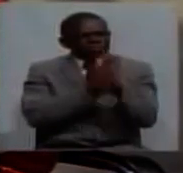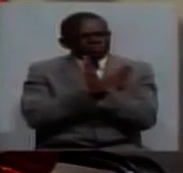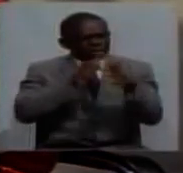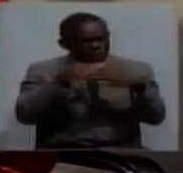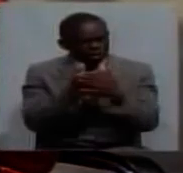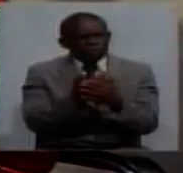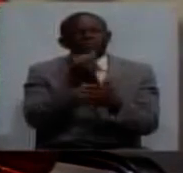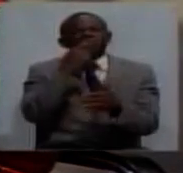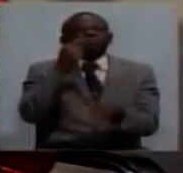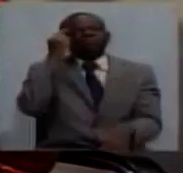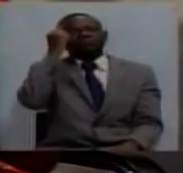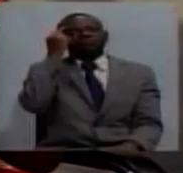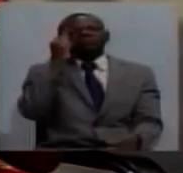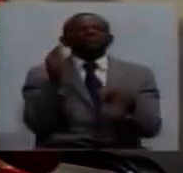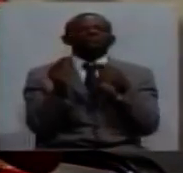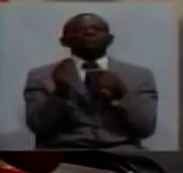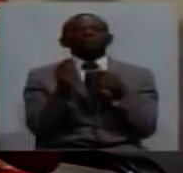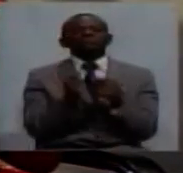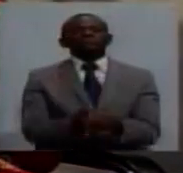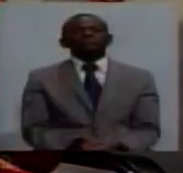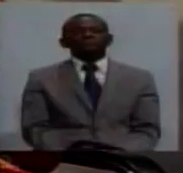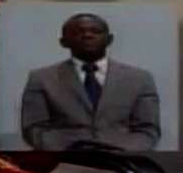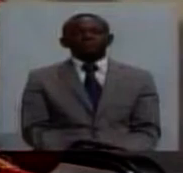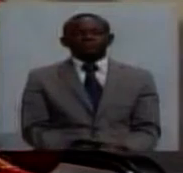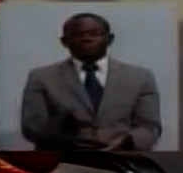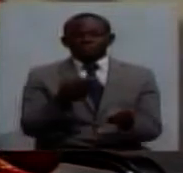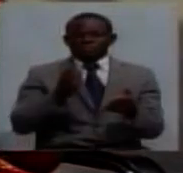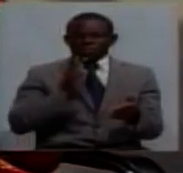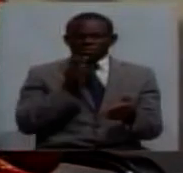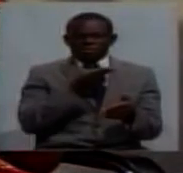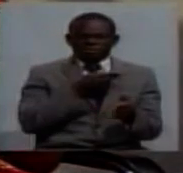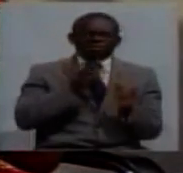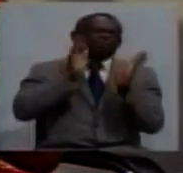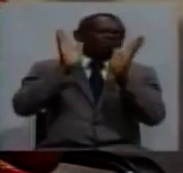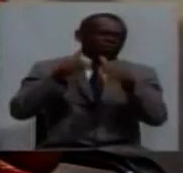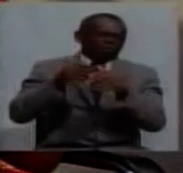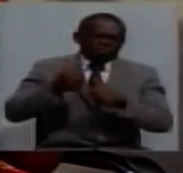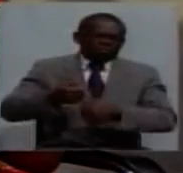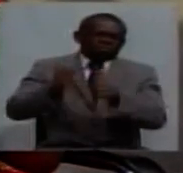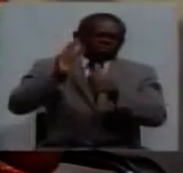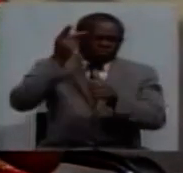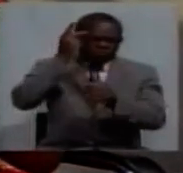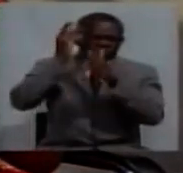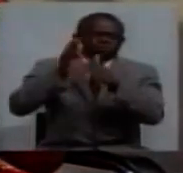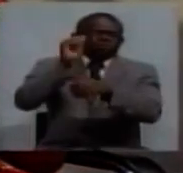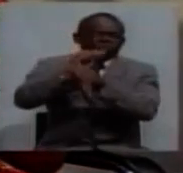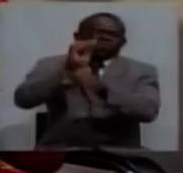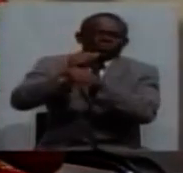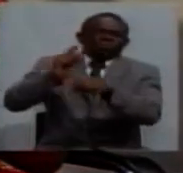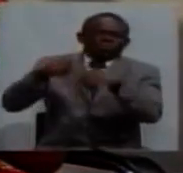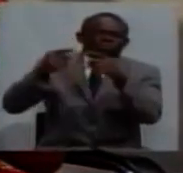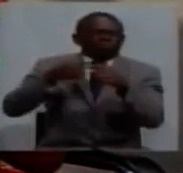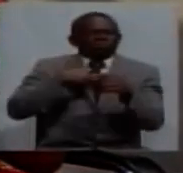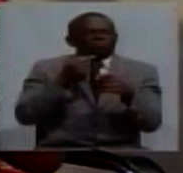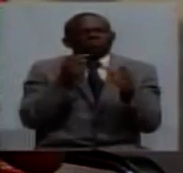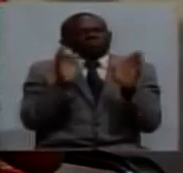then will something happen. But if we say this is for the politicians or this is for the people in government, then we are not moving as a country.